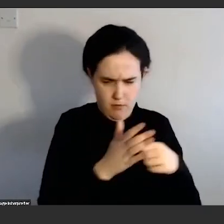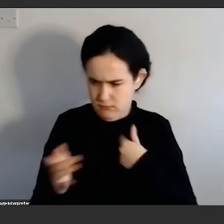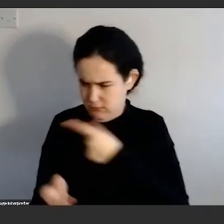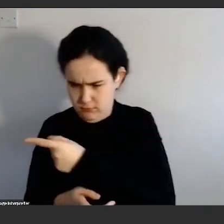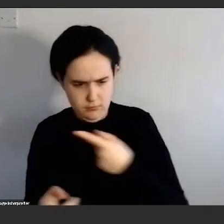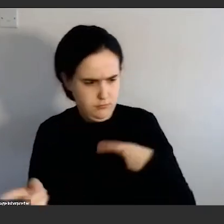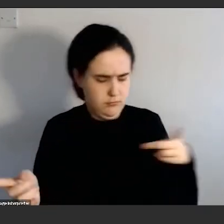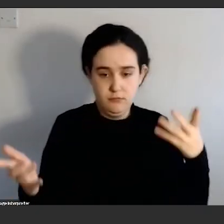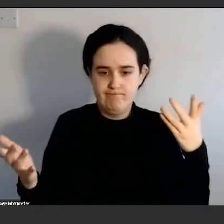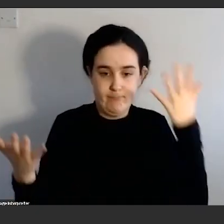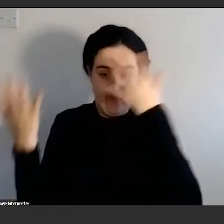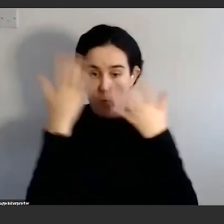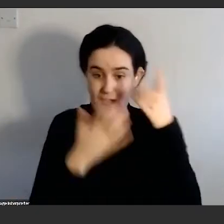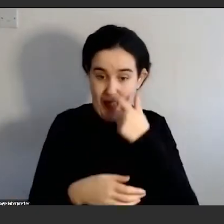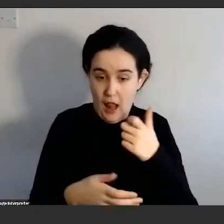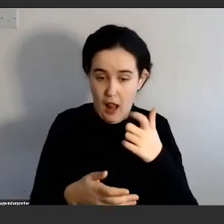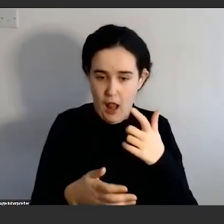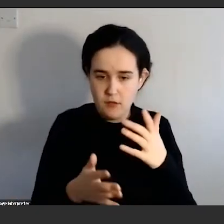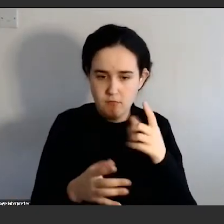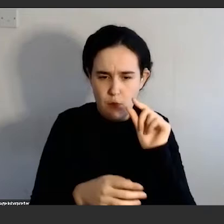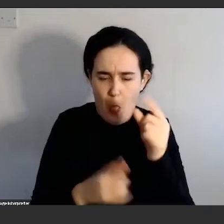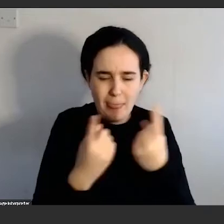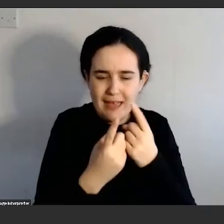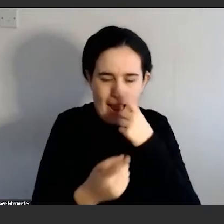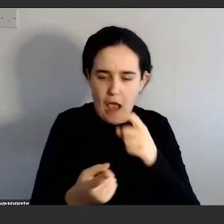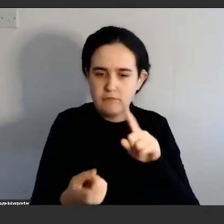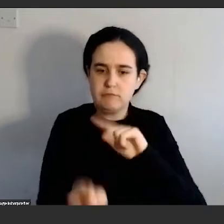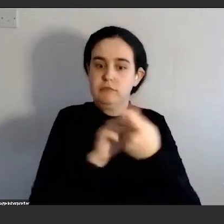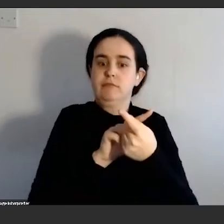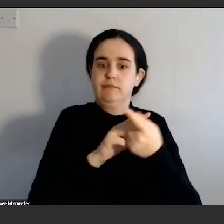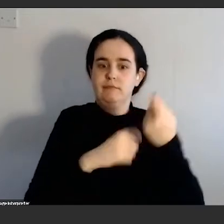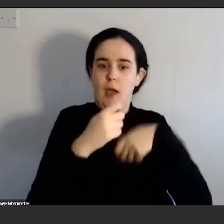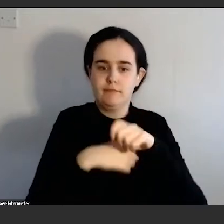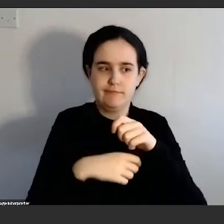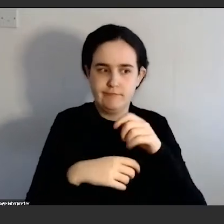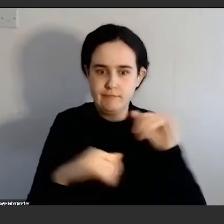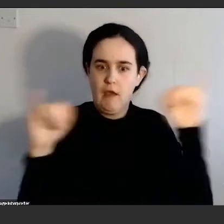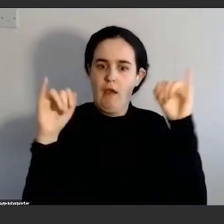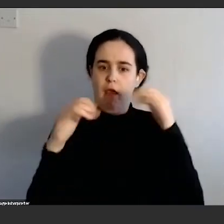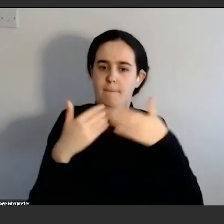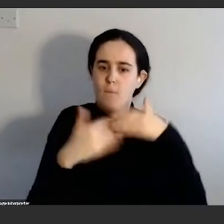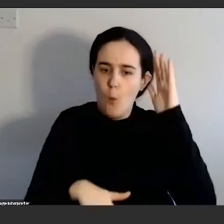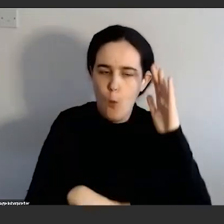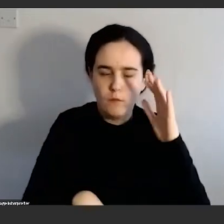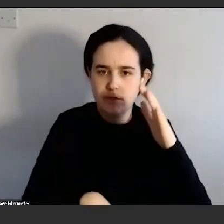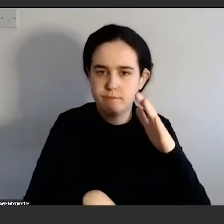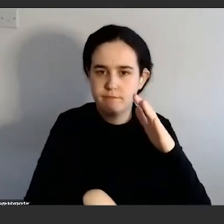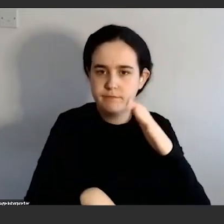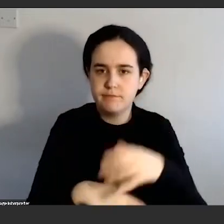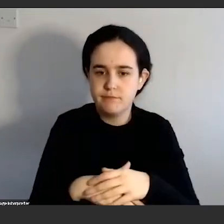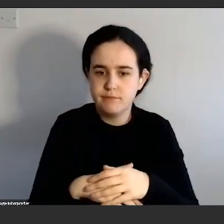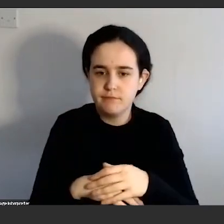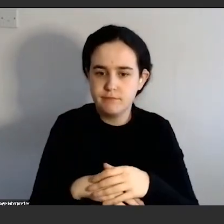And also this extremely high, the fact that we, on average, live about 25 years shorter than... Oh,